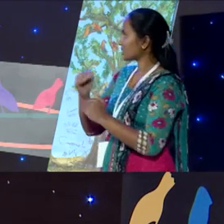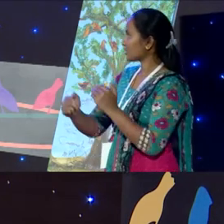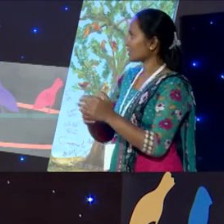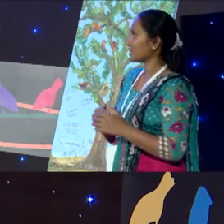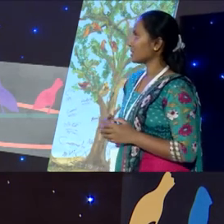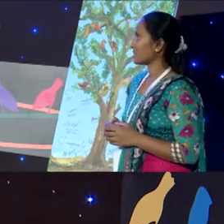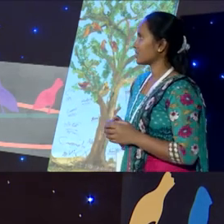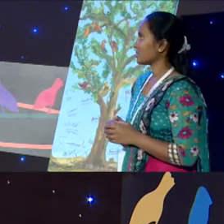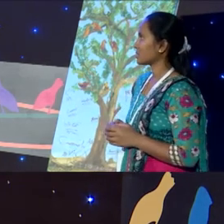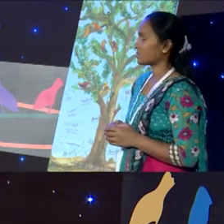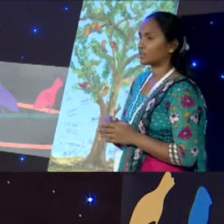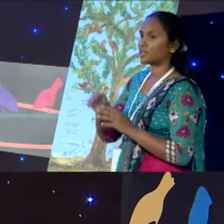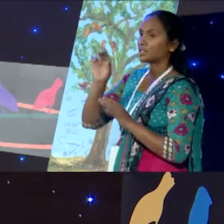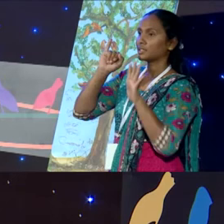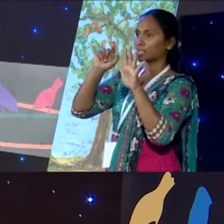raised